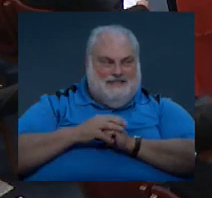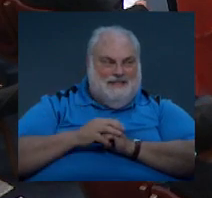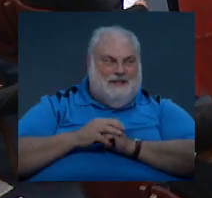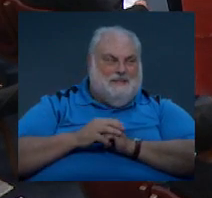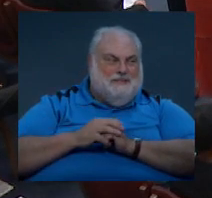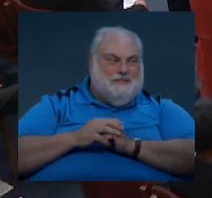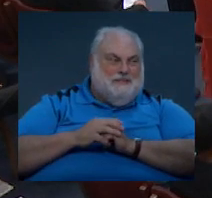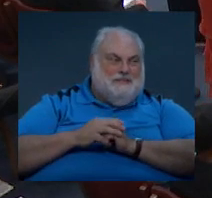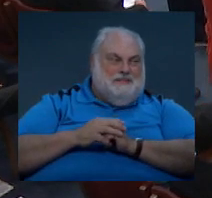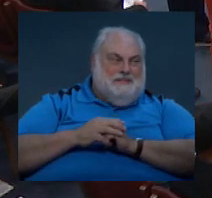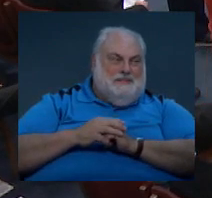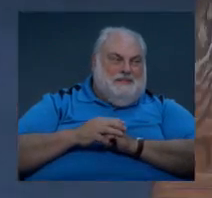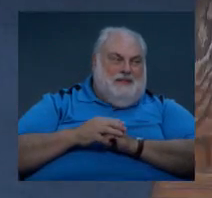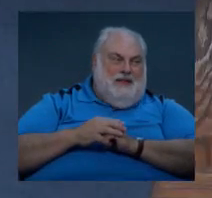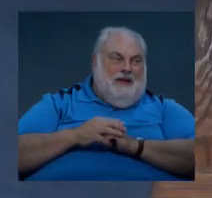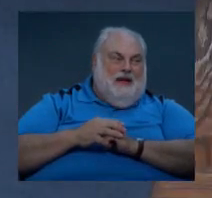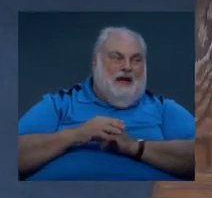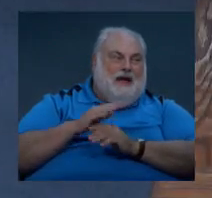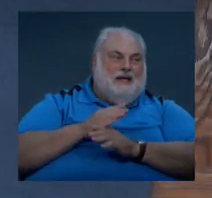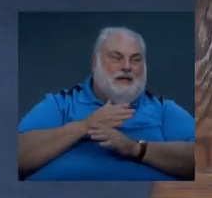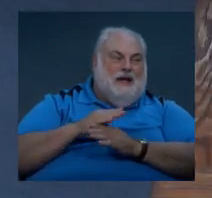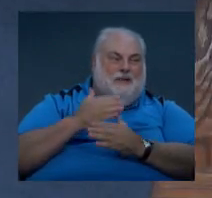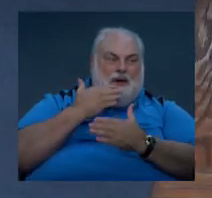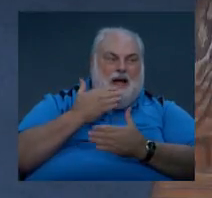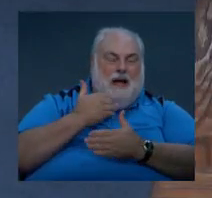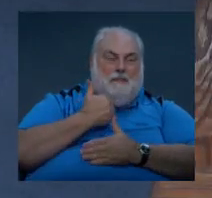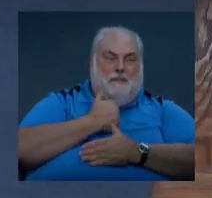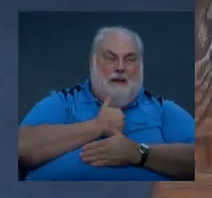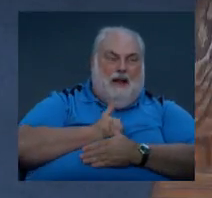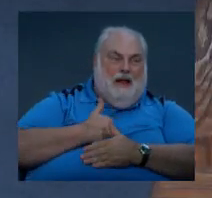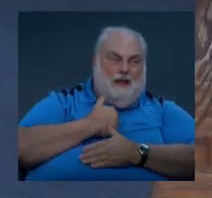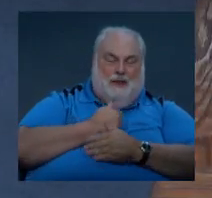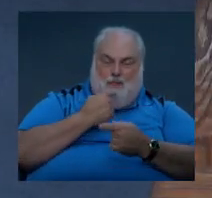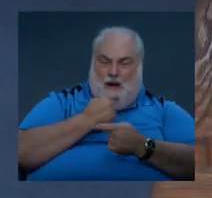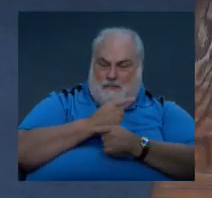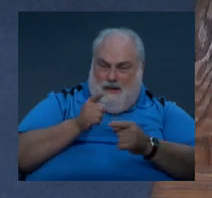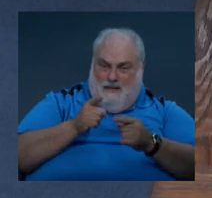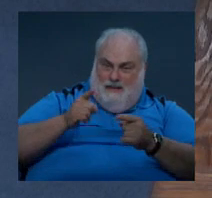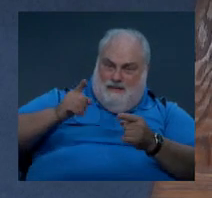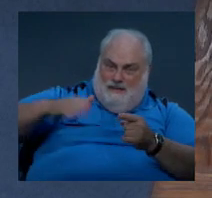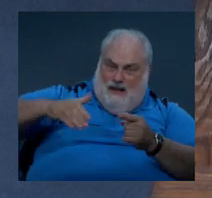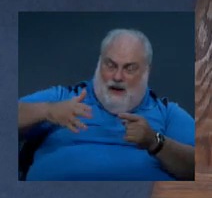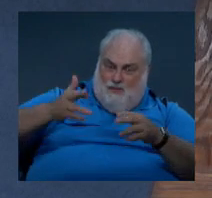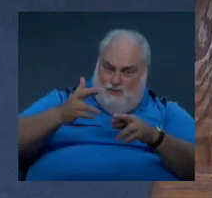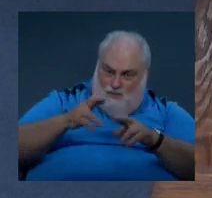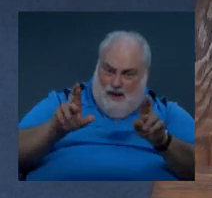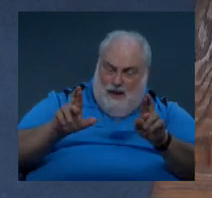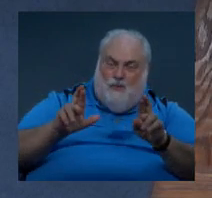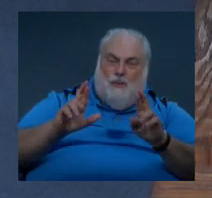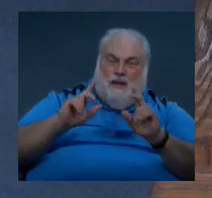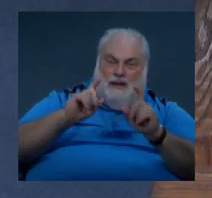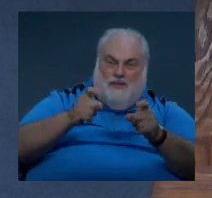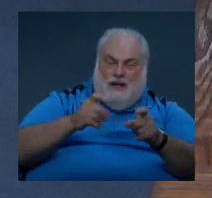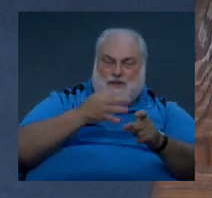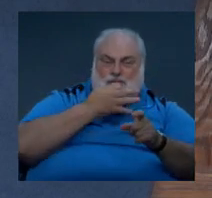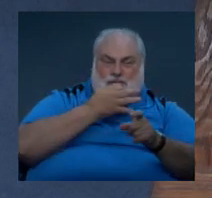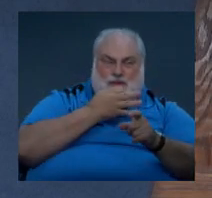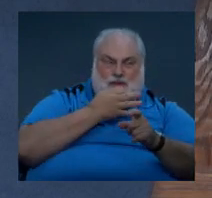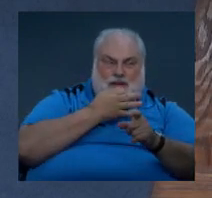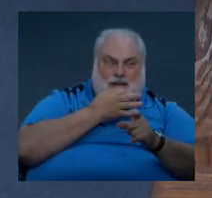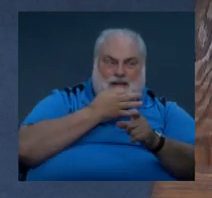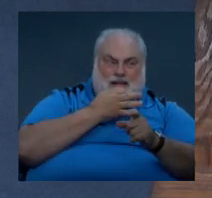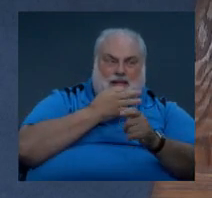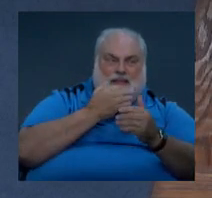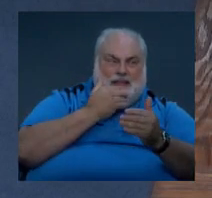Well, again, Ms. Merritt, we want to share our appreciation to you. I do want to apologize. The proclamation is not prepared, but we will get that to you here pretty shortly. But